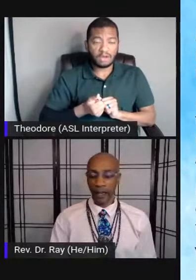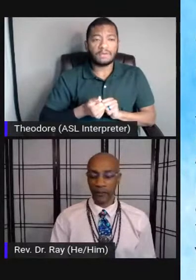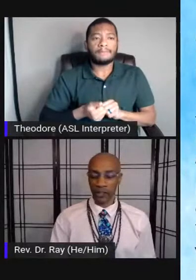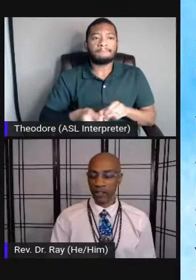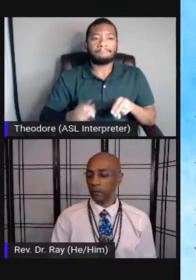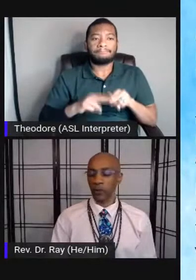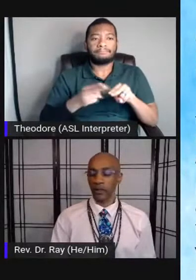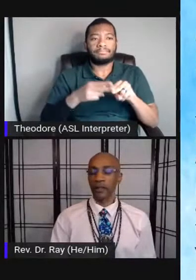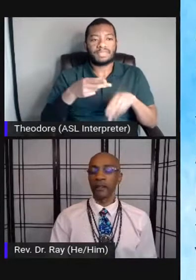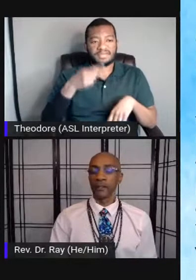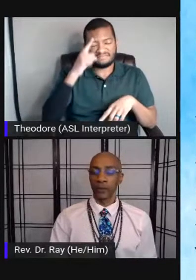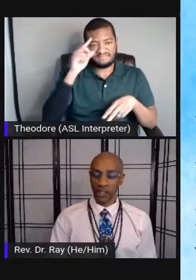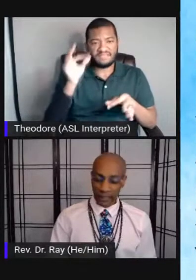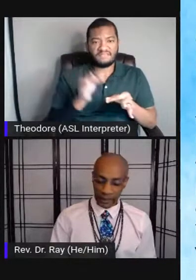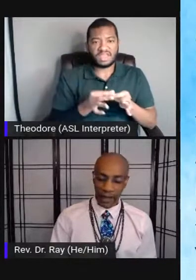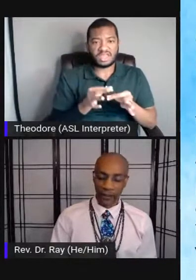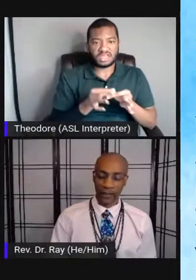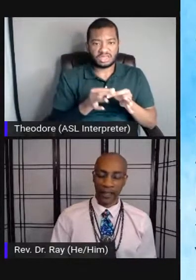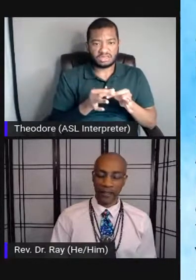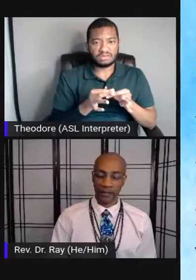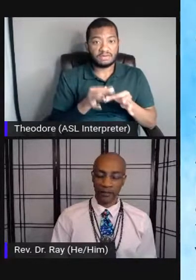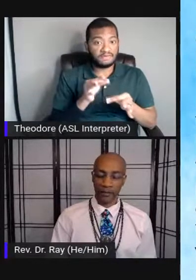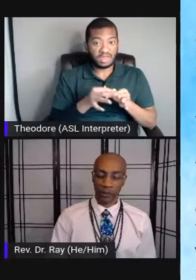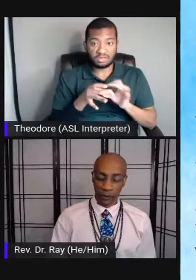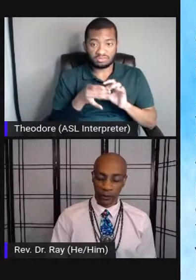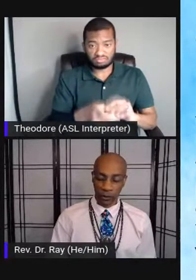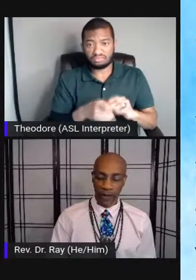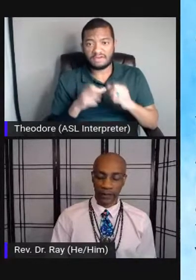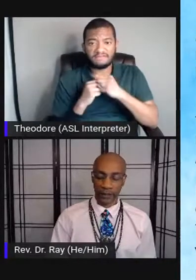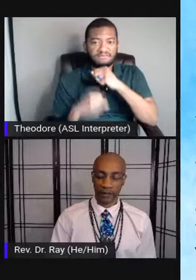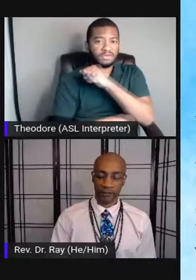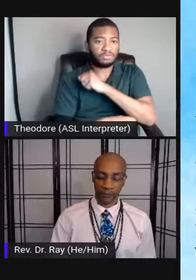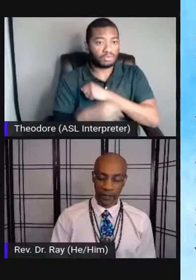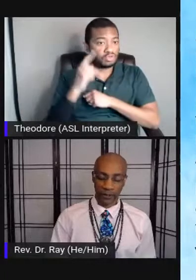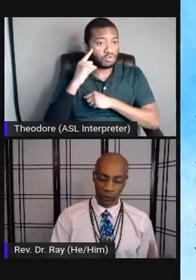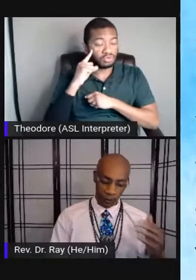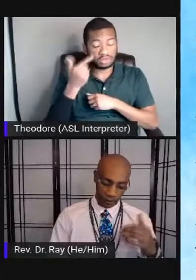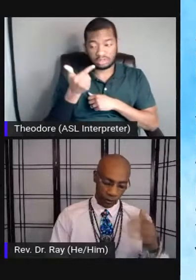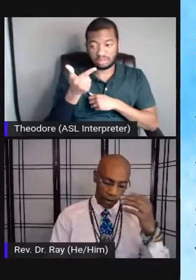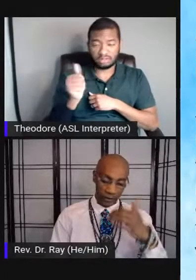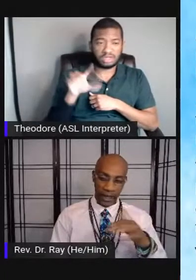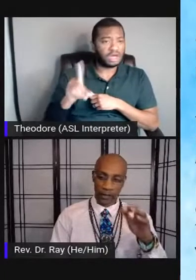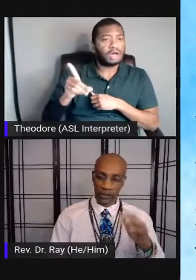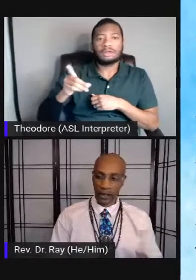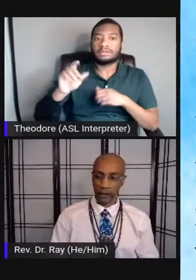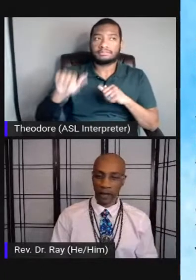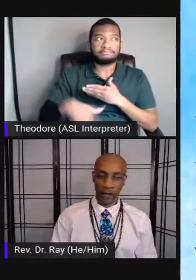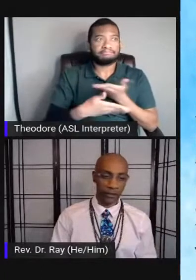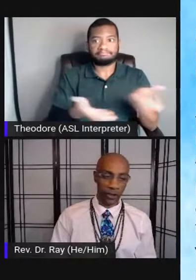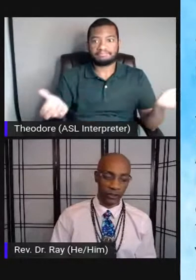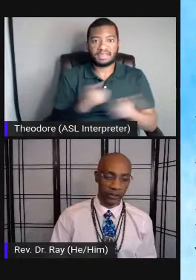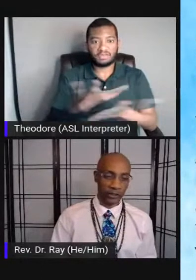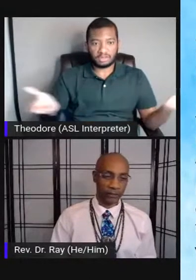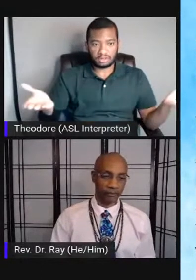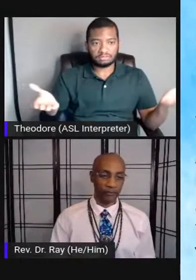what Heather just spoke, what she declared as the spiritual practice, right? So ground an anchor to that. God